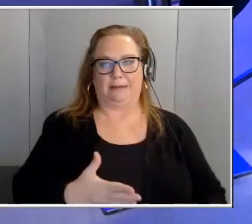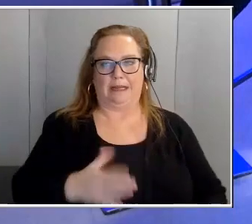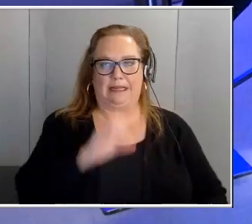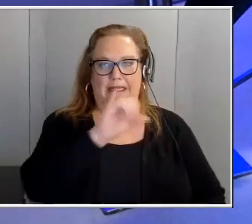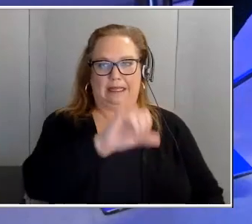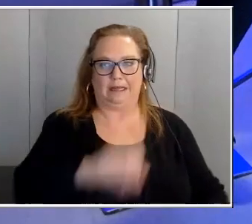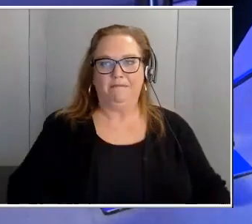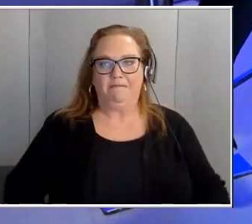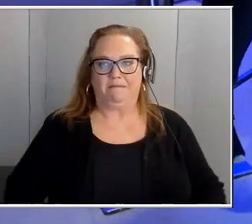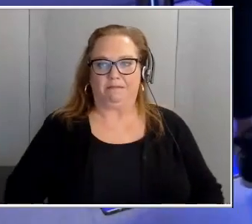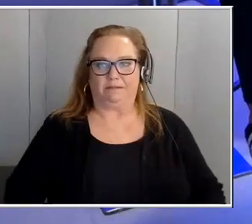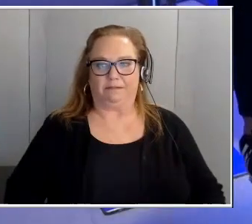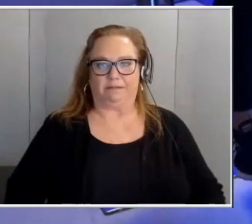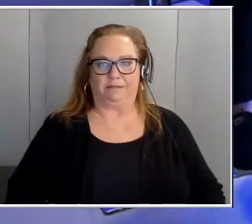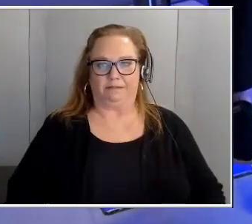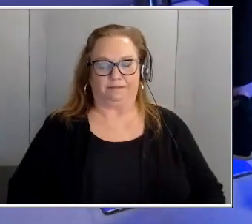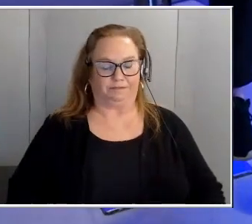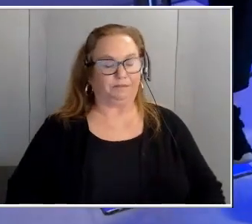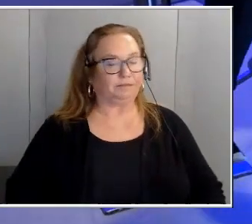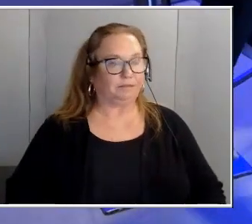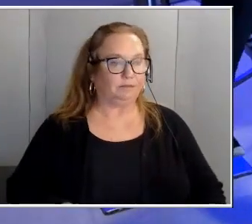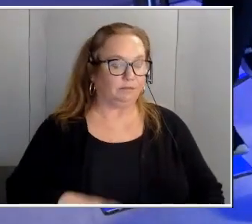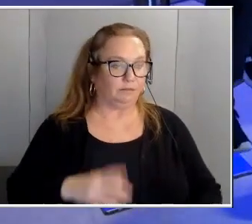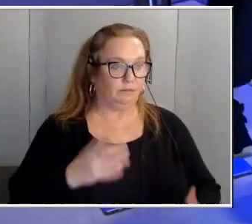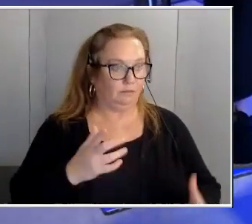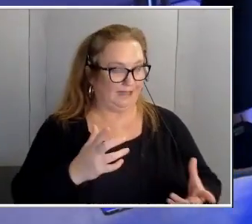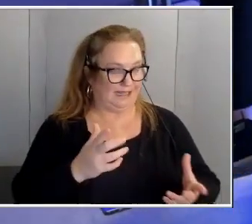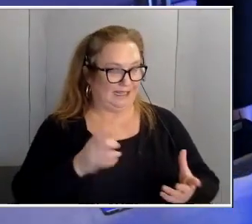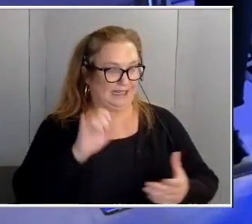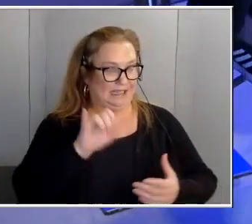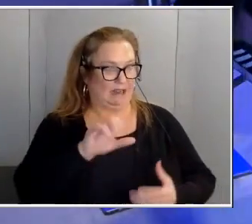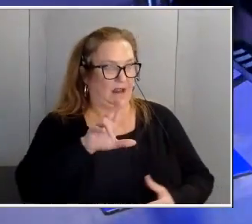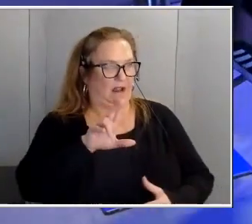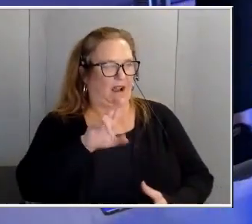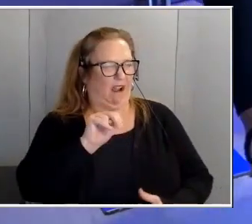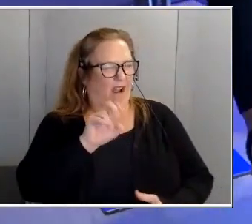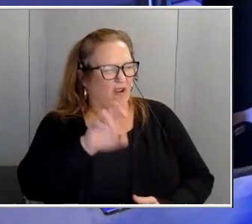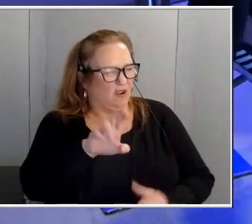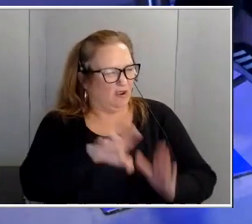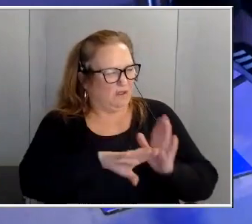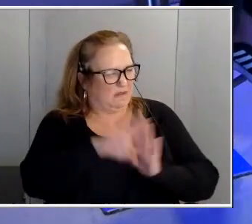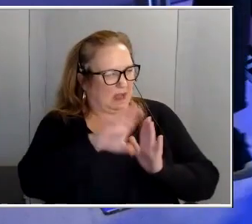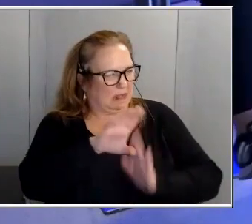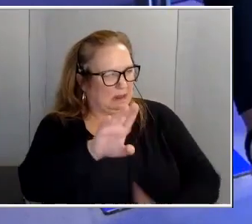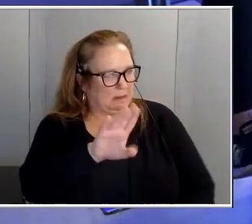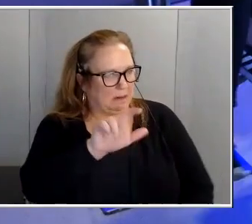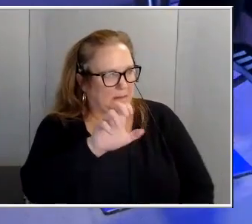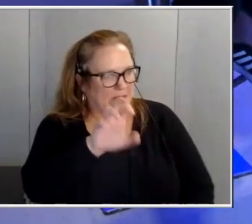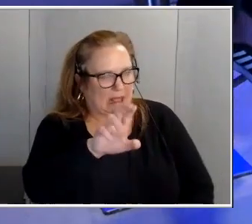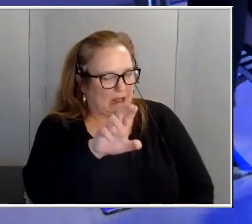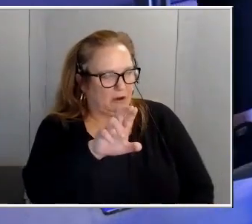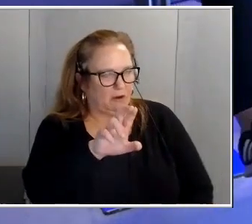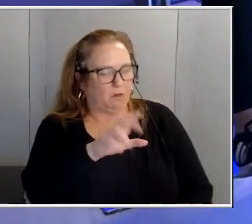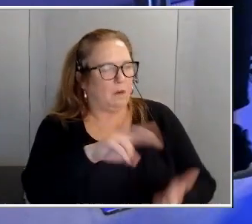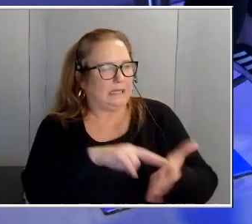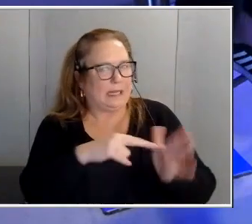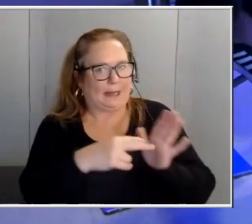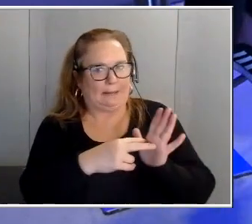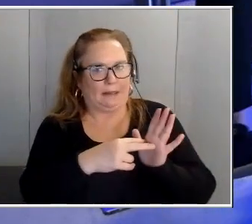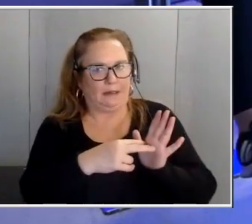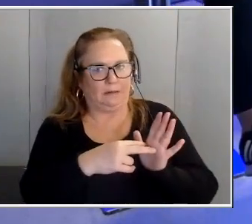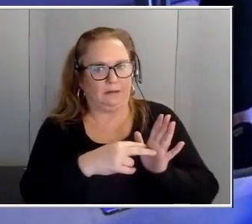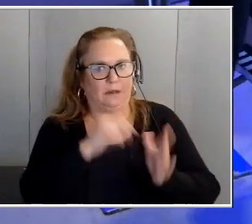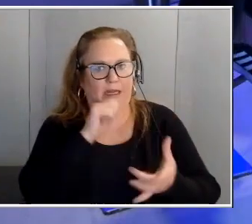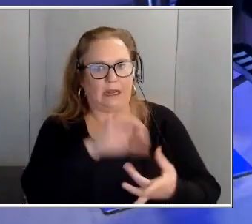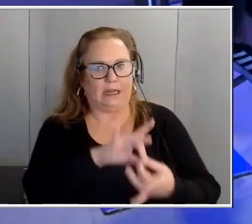But what does that mean? Is that an underdeveloped bladder, or is that over, or what is that? Or are they not